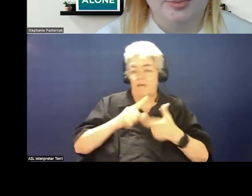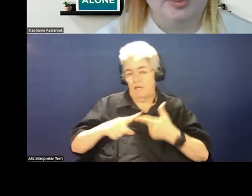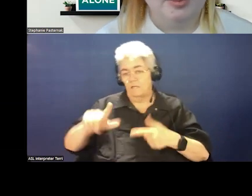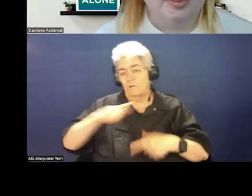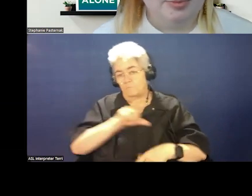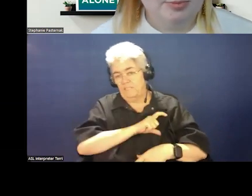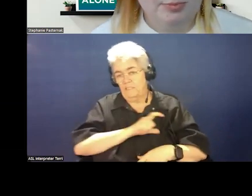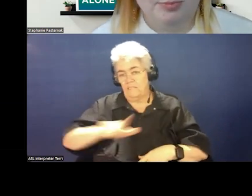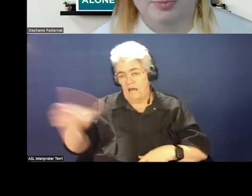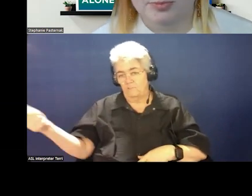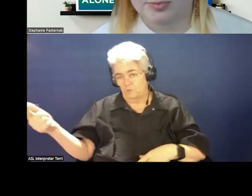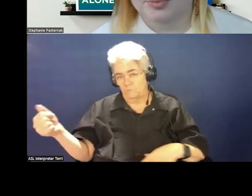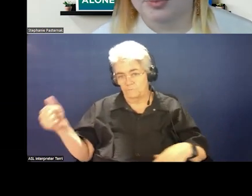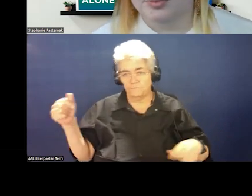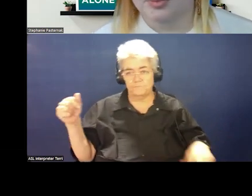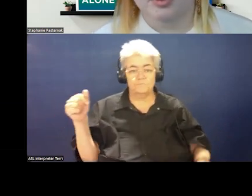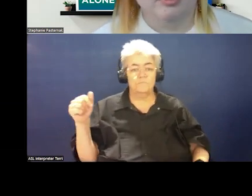groups.